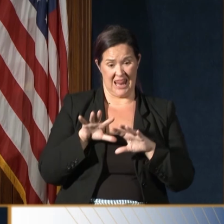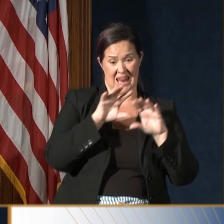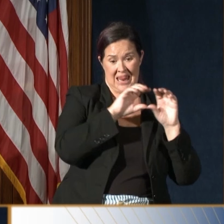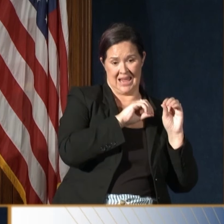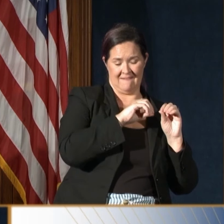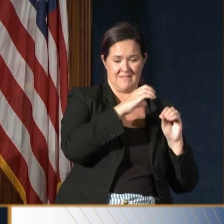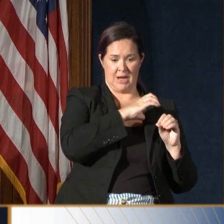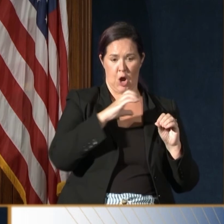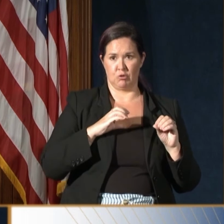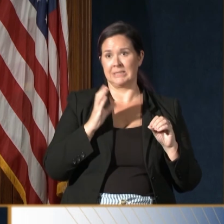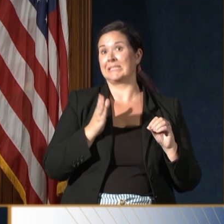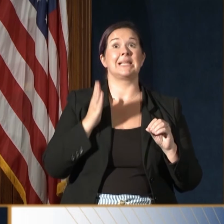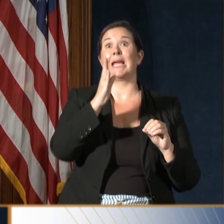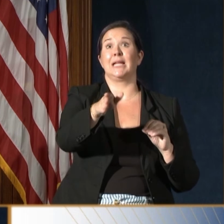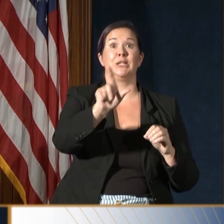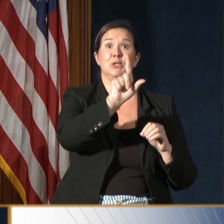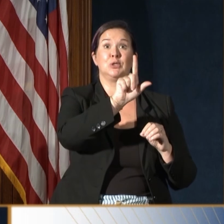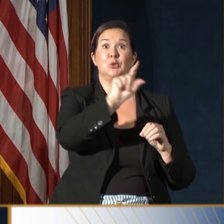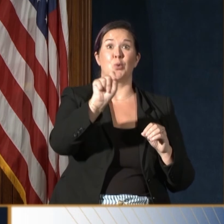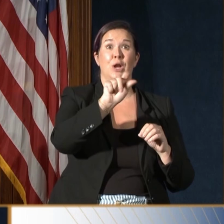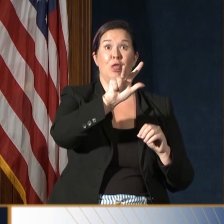2036,